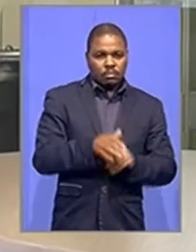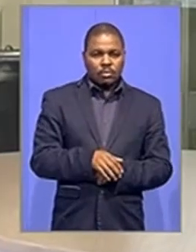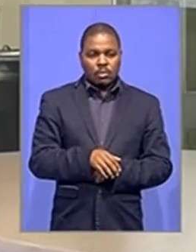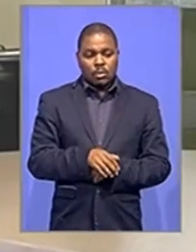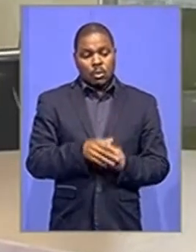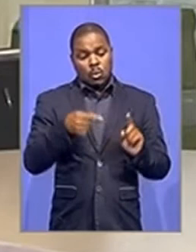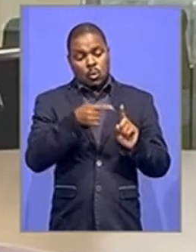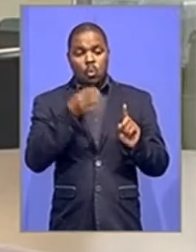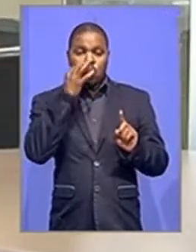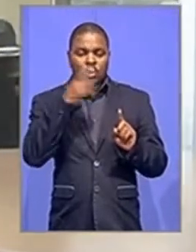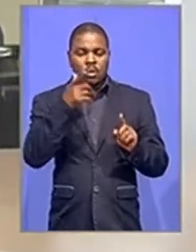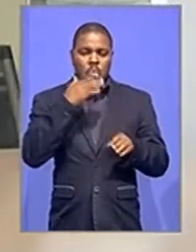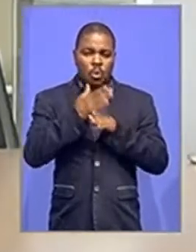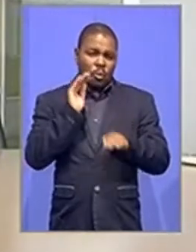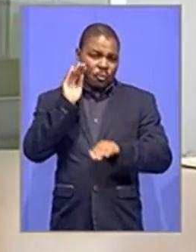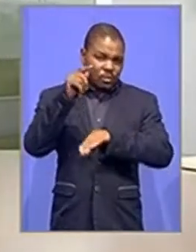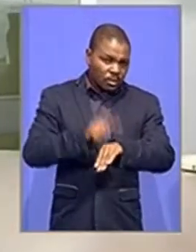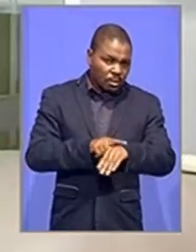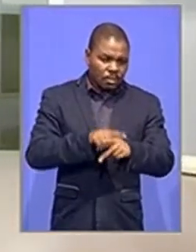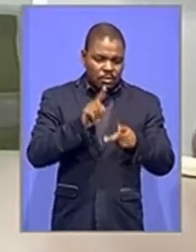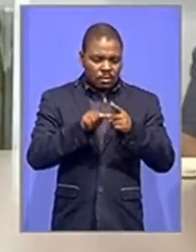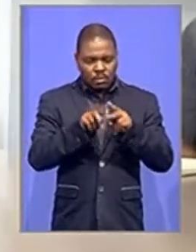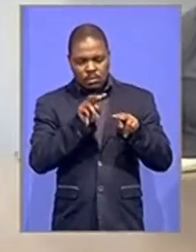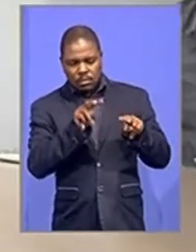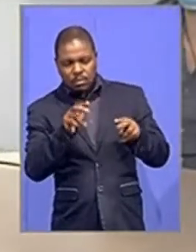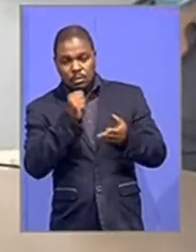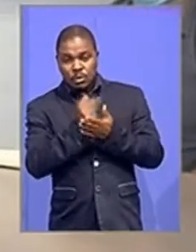dira nako e okeditsweng le gona go tlile go elwa tlhoko